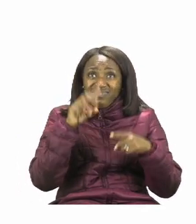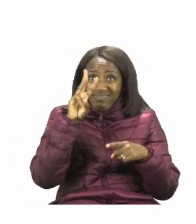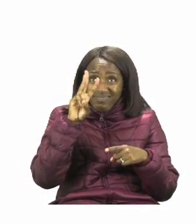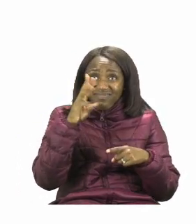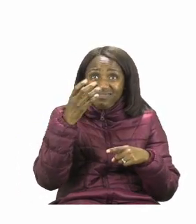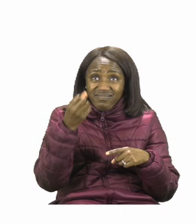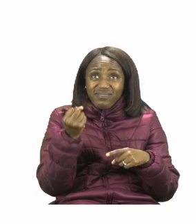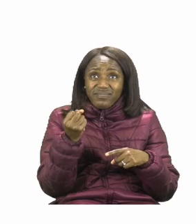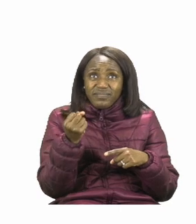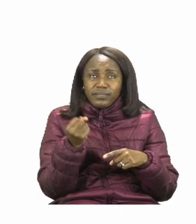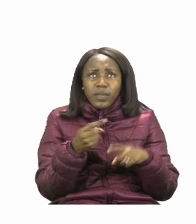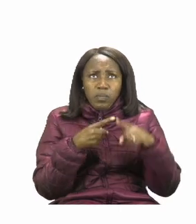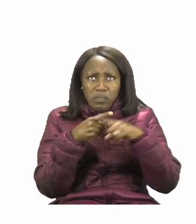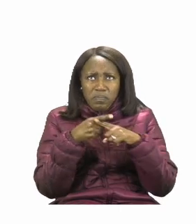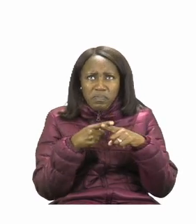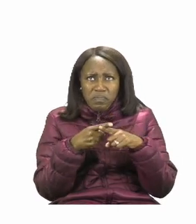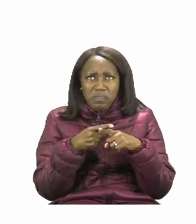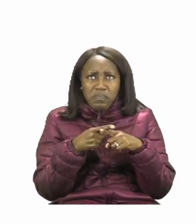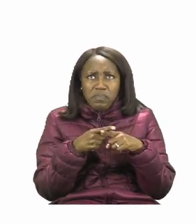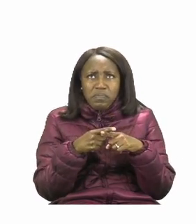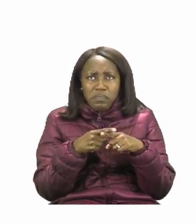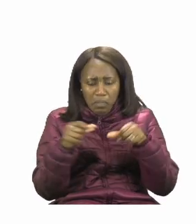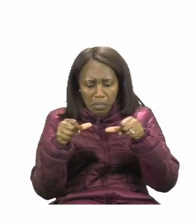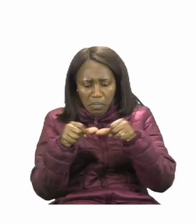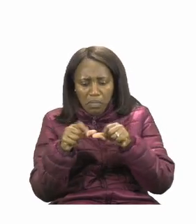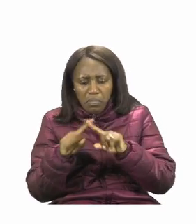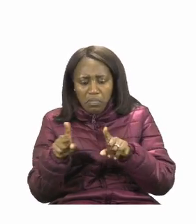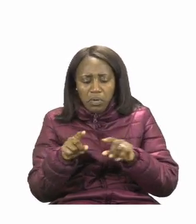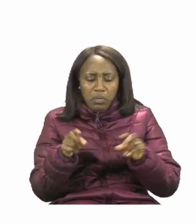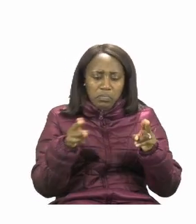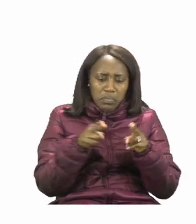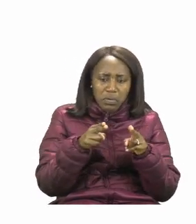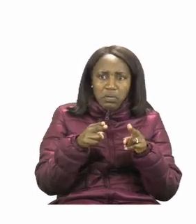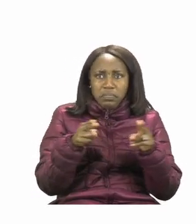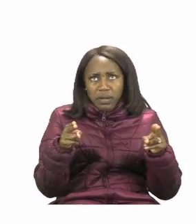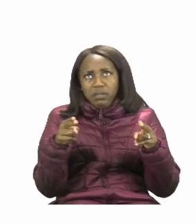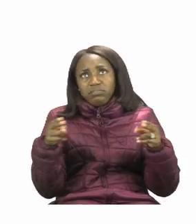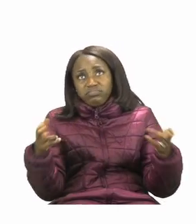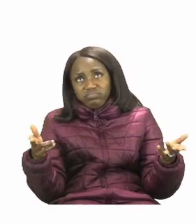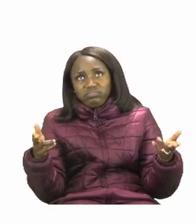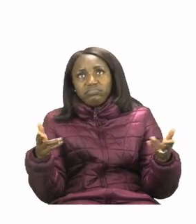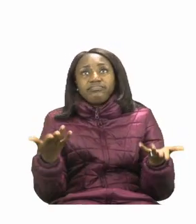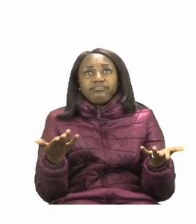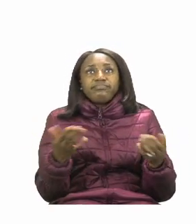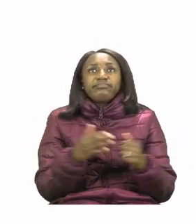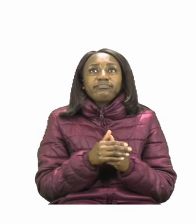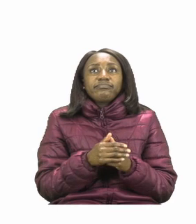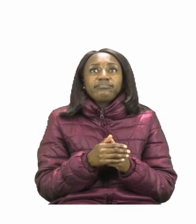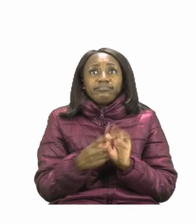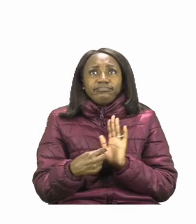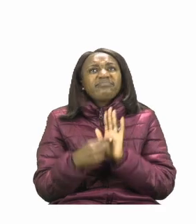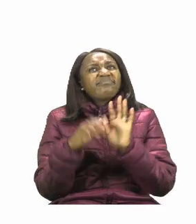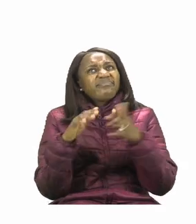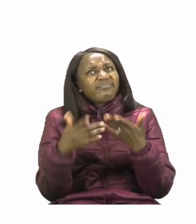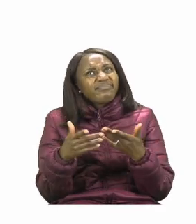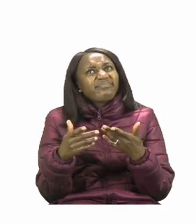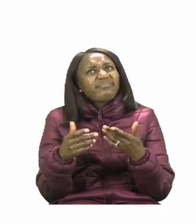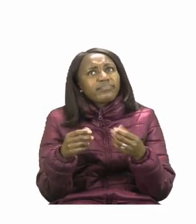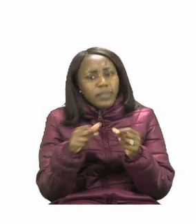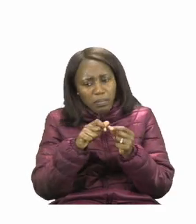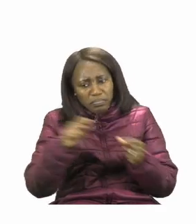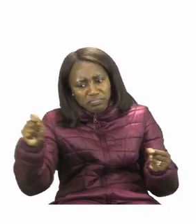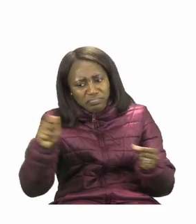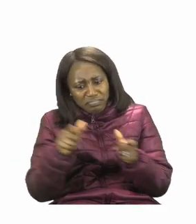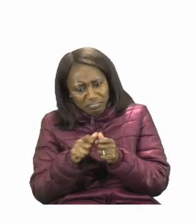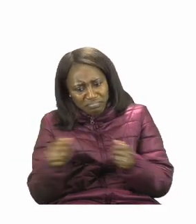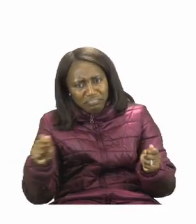see, each knife has a different length. So, I'm going to show you how to use your ruler